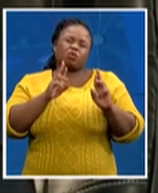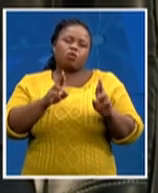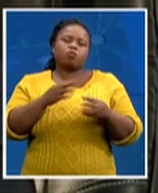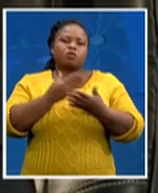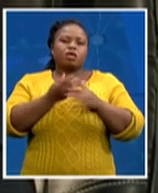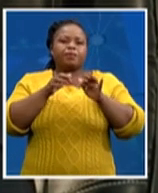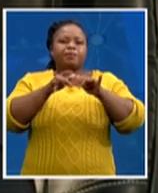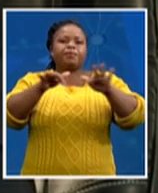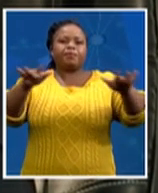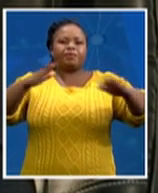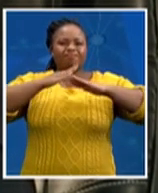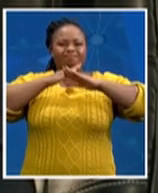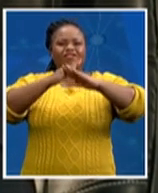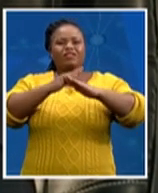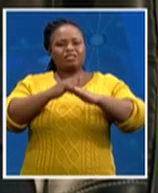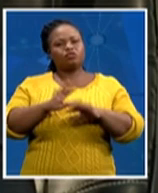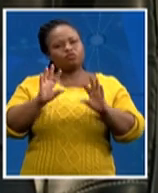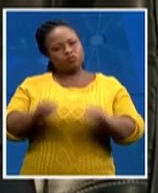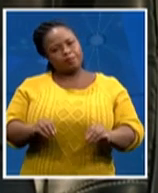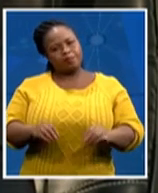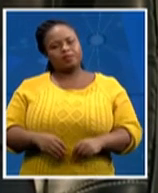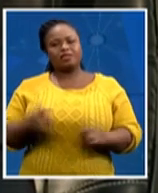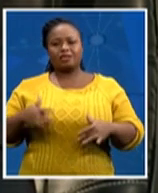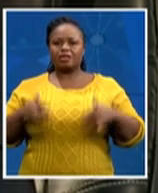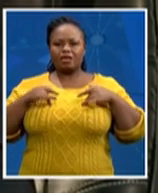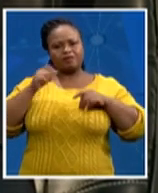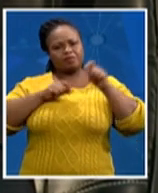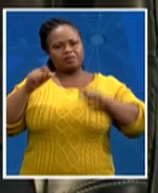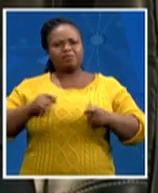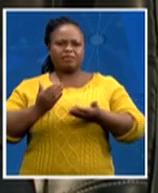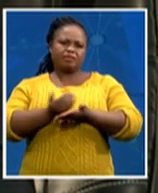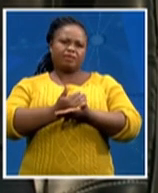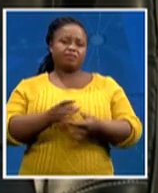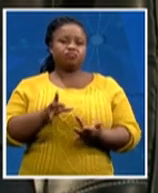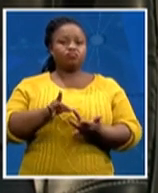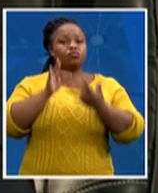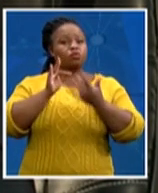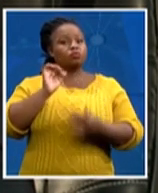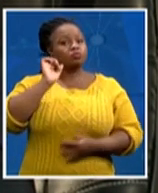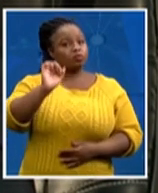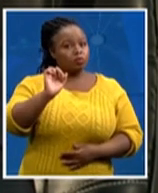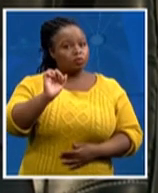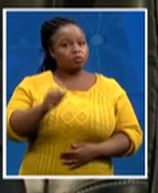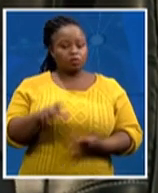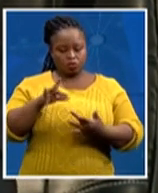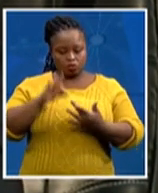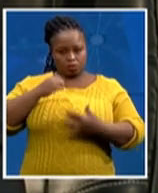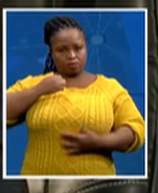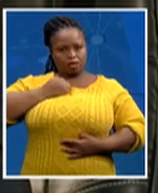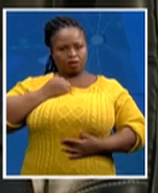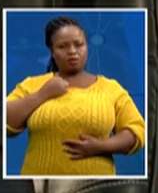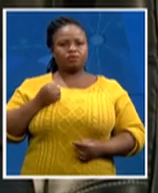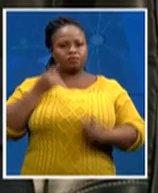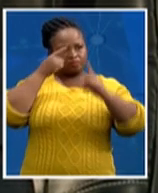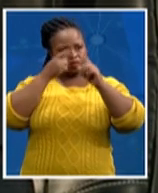save lives. It is up to you and I to ensure that the